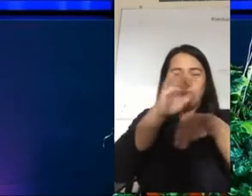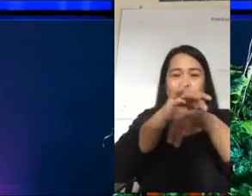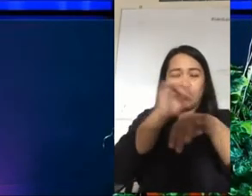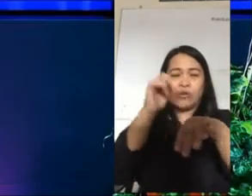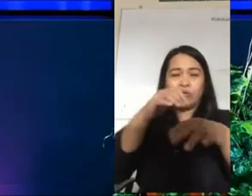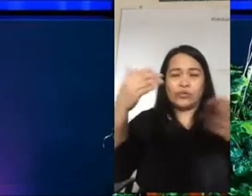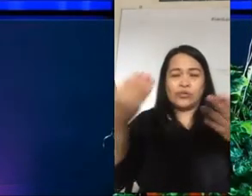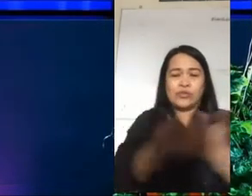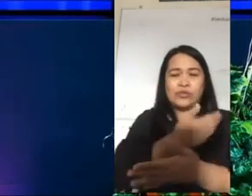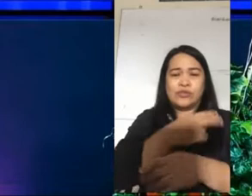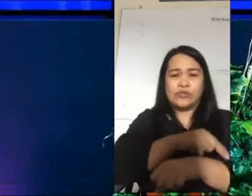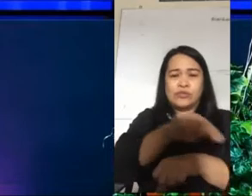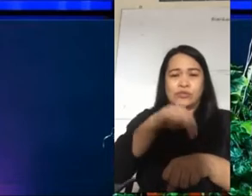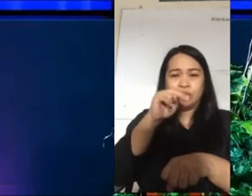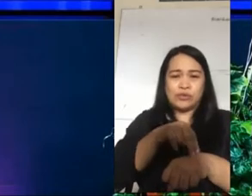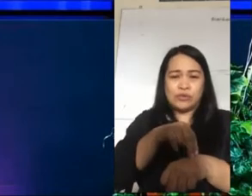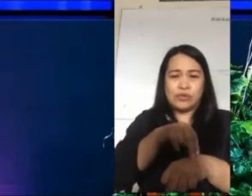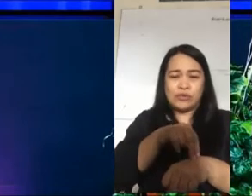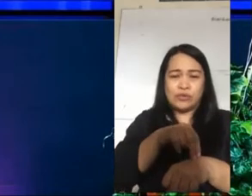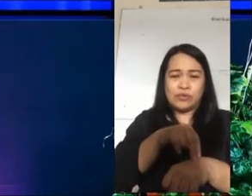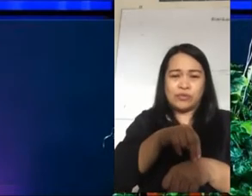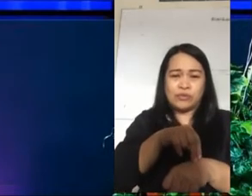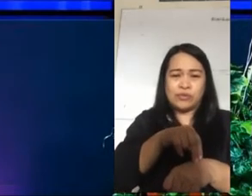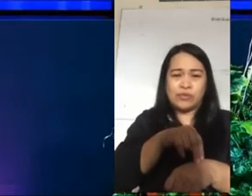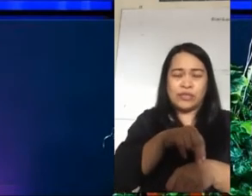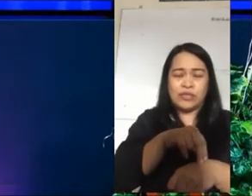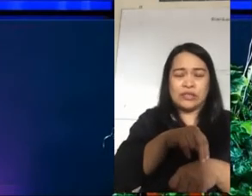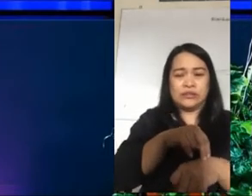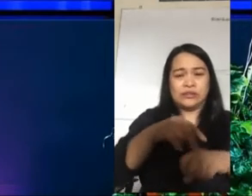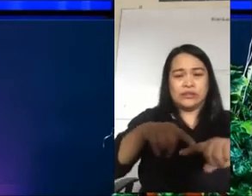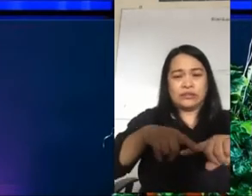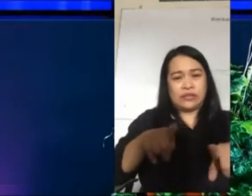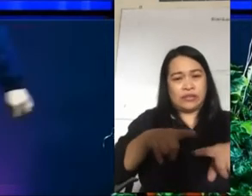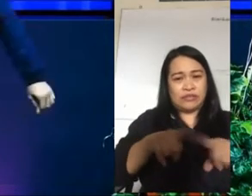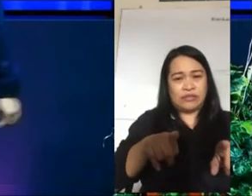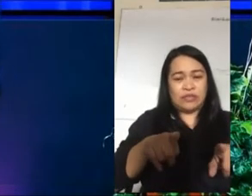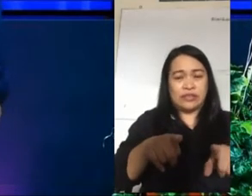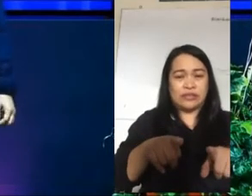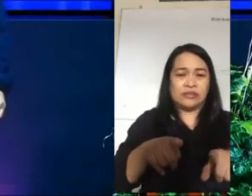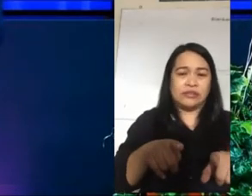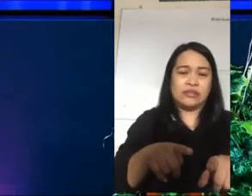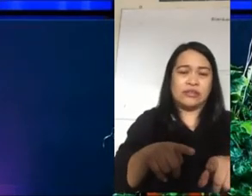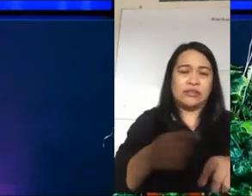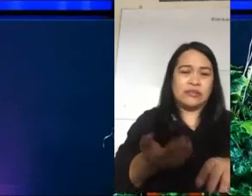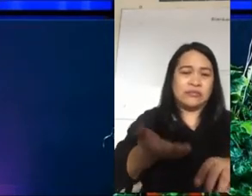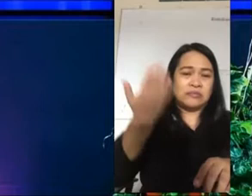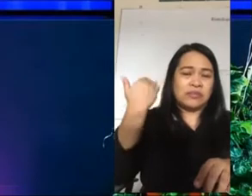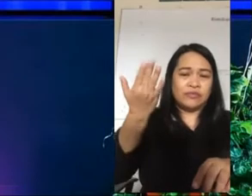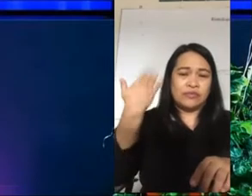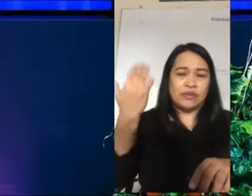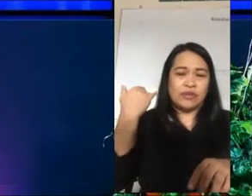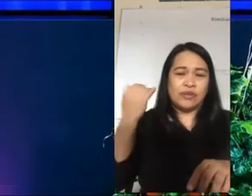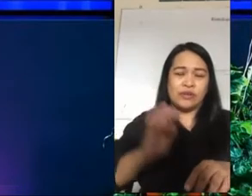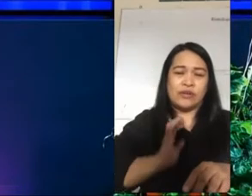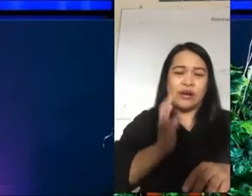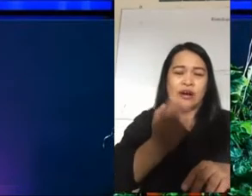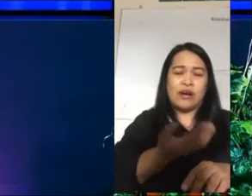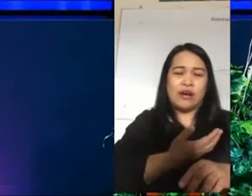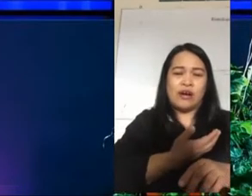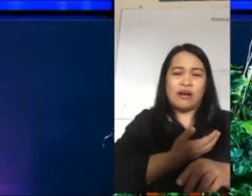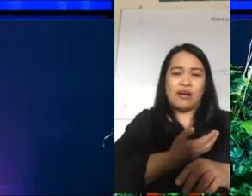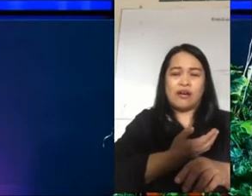now in the midst of pandemic is very different than we used to have. Our society changes